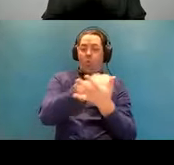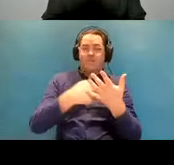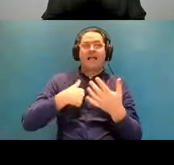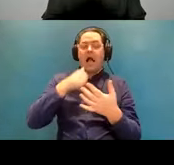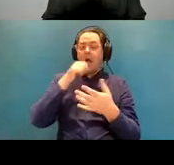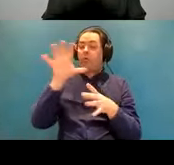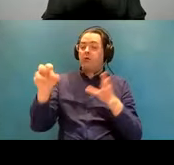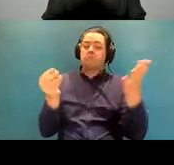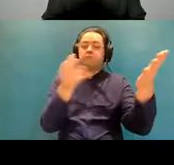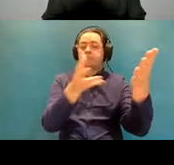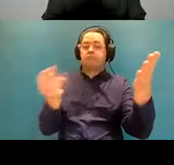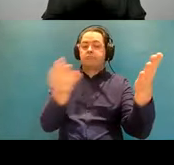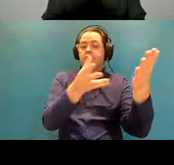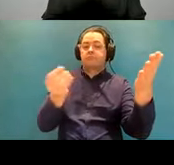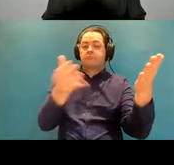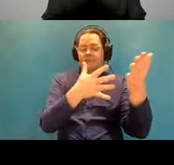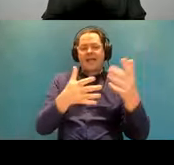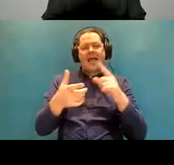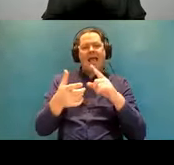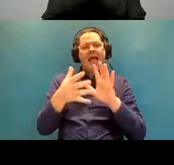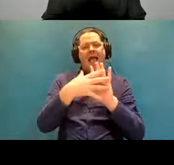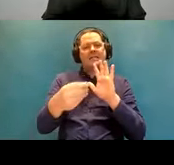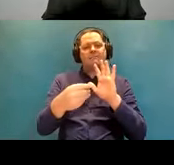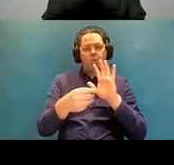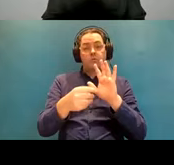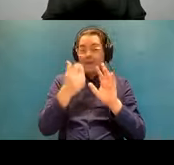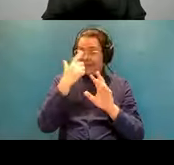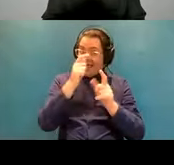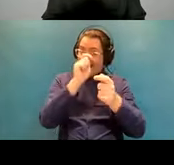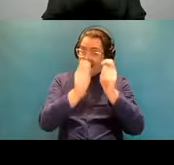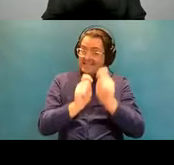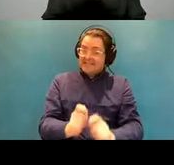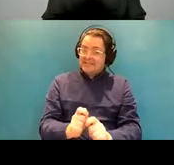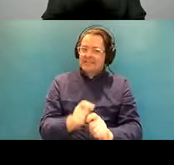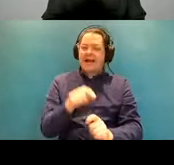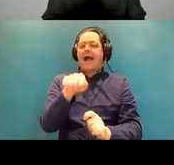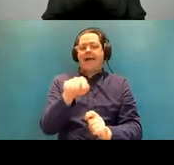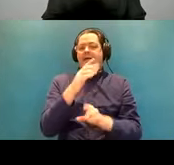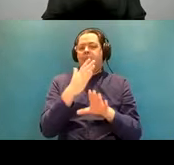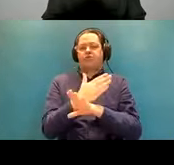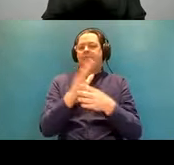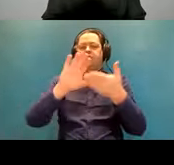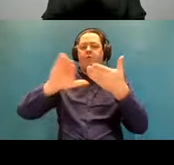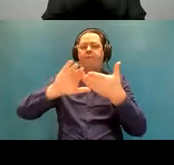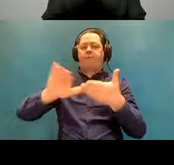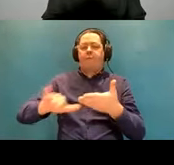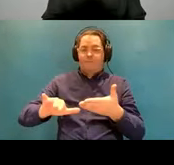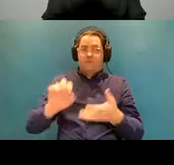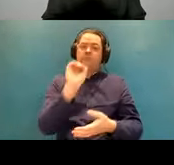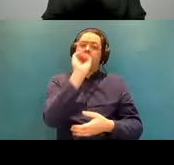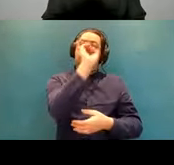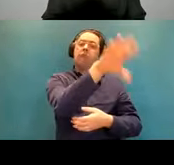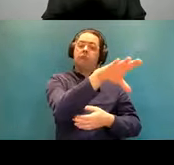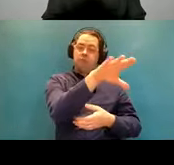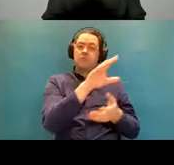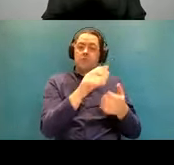messages, and they export their messages, and they can edit their messages before they export them. So this is a great way to do it, and it